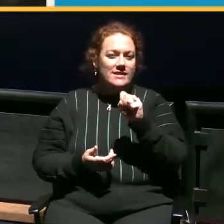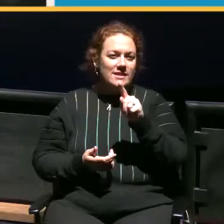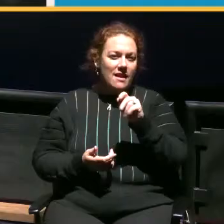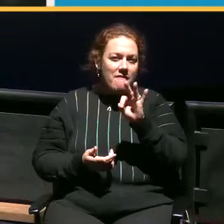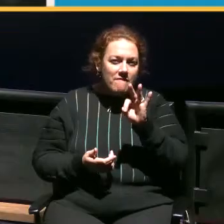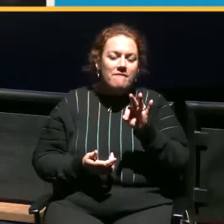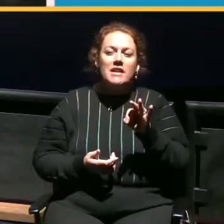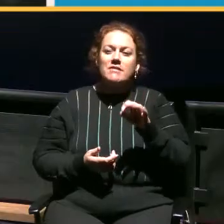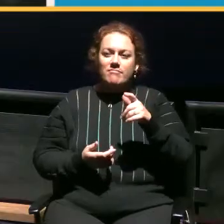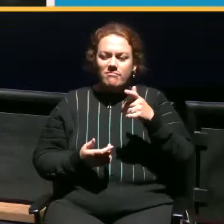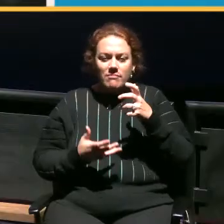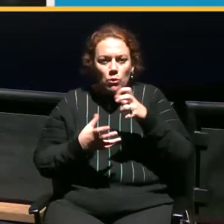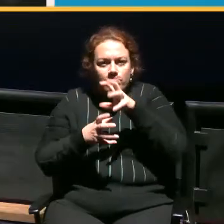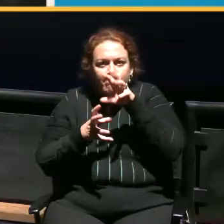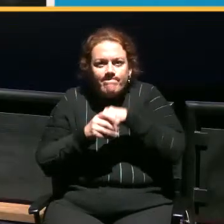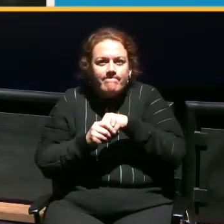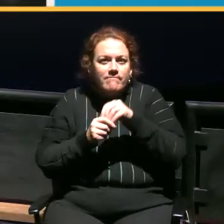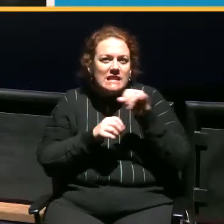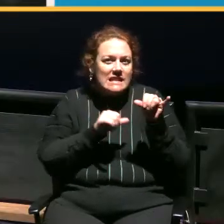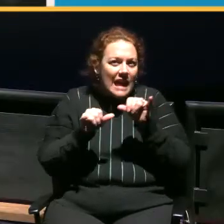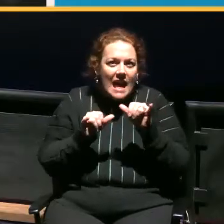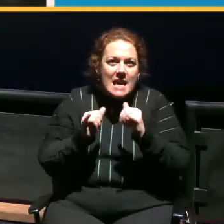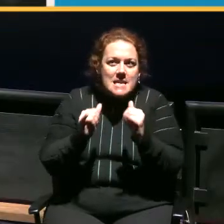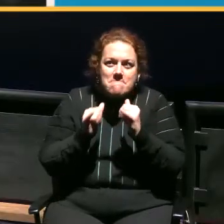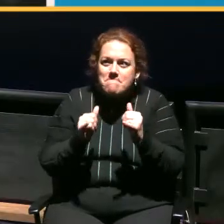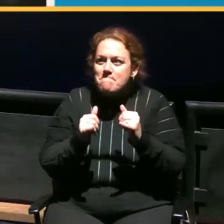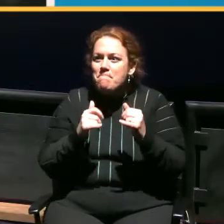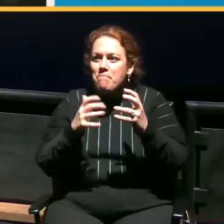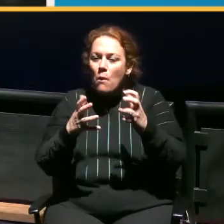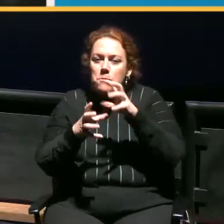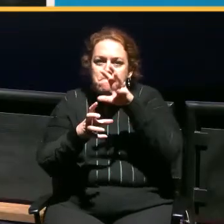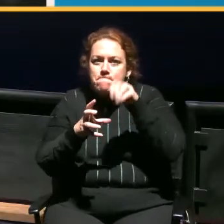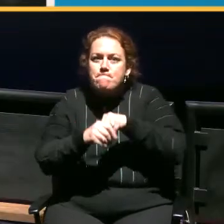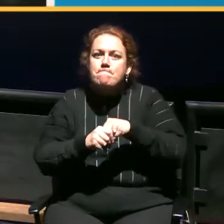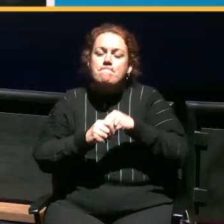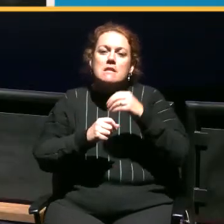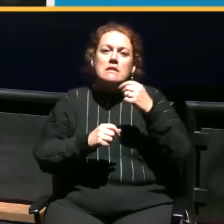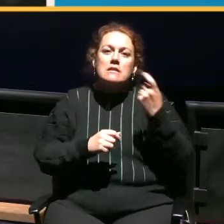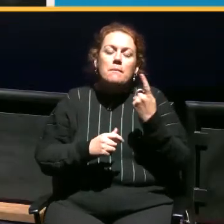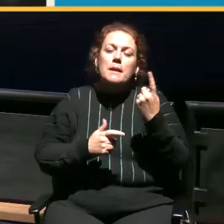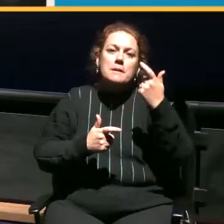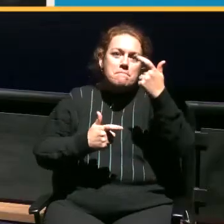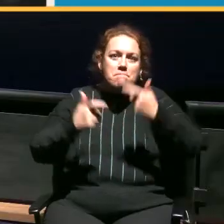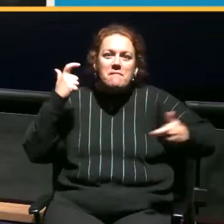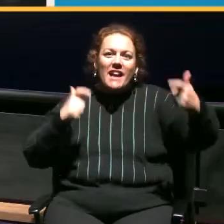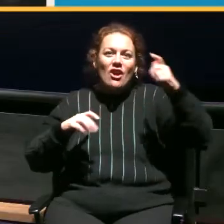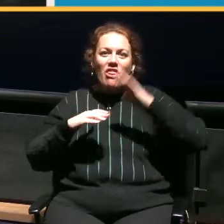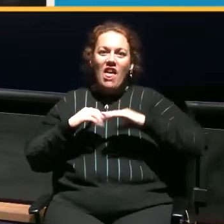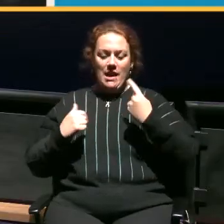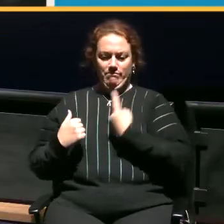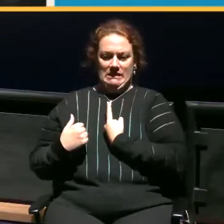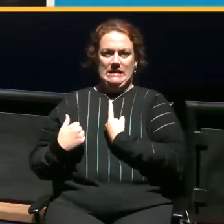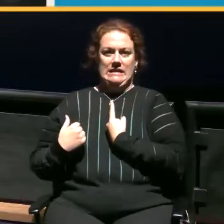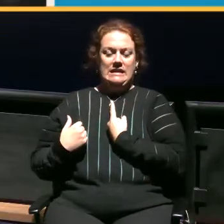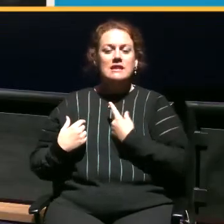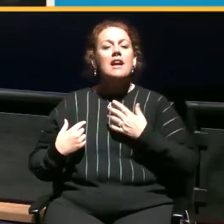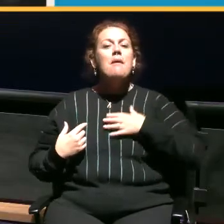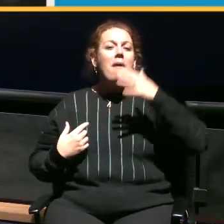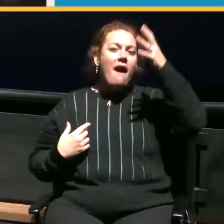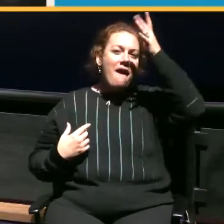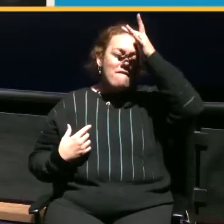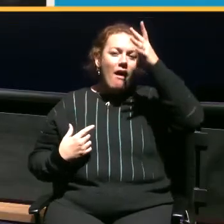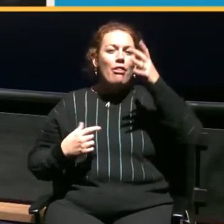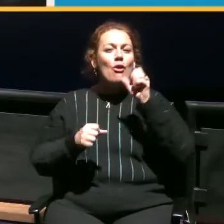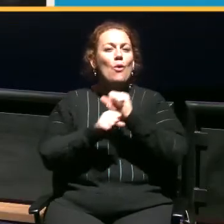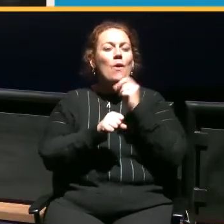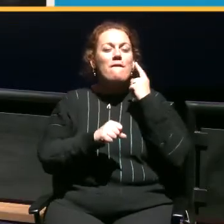the teamwork that they had. I wanted to be like that. I wanted to be part of something that was bigger than me. My father worked for the New York City Fire Department. I think